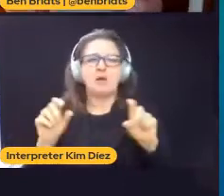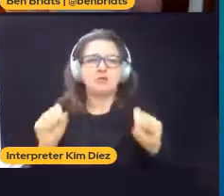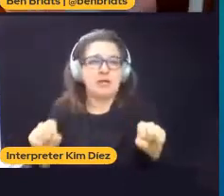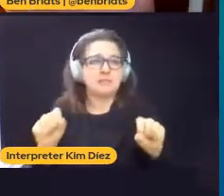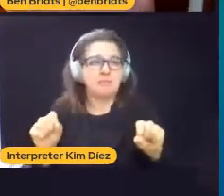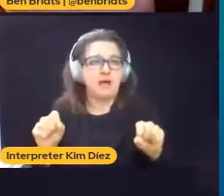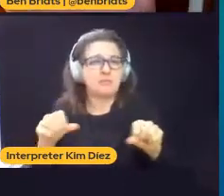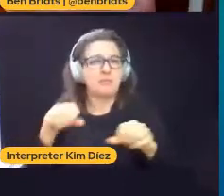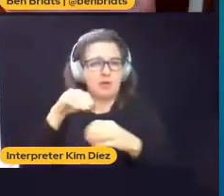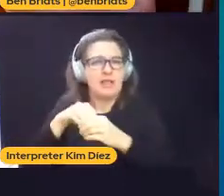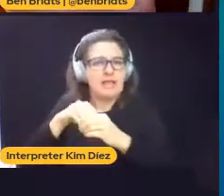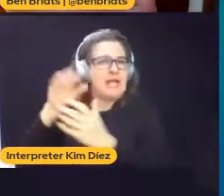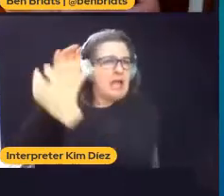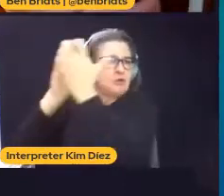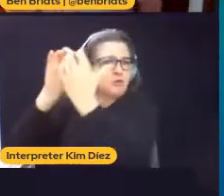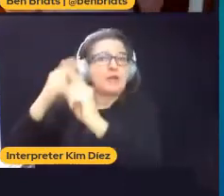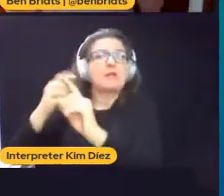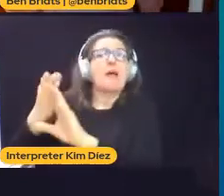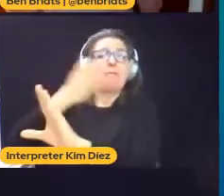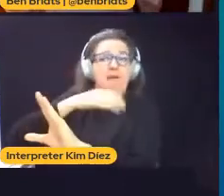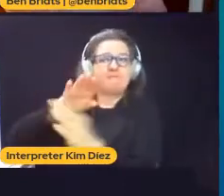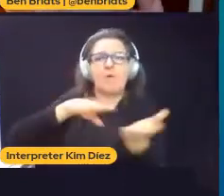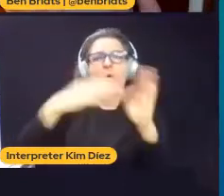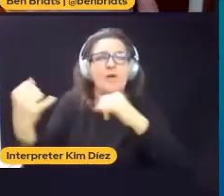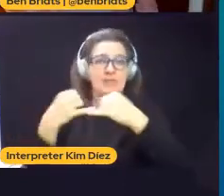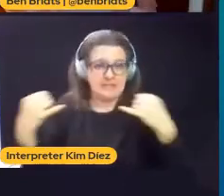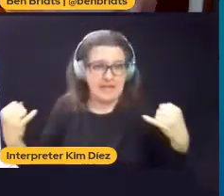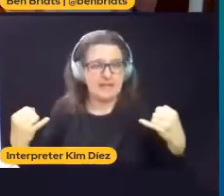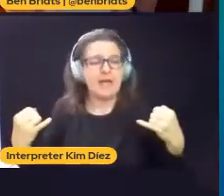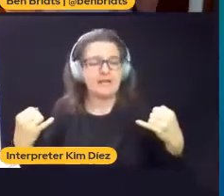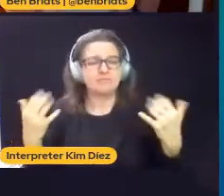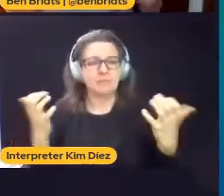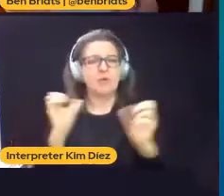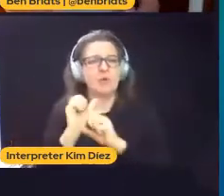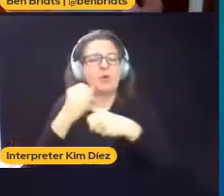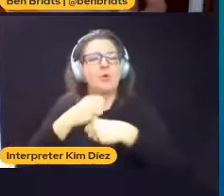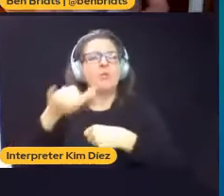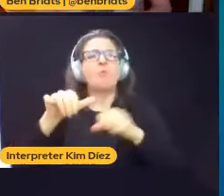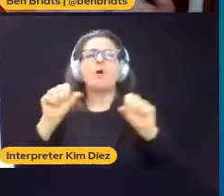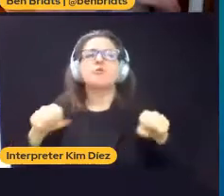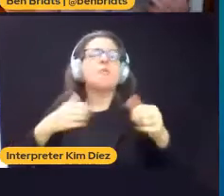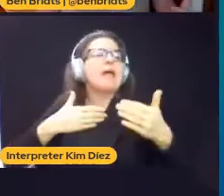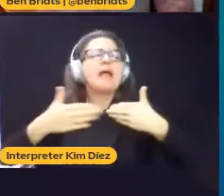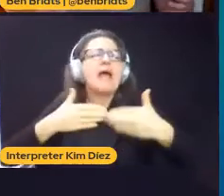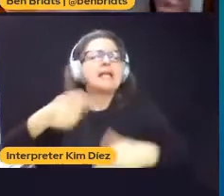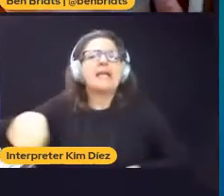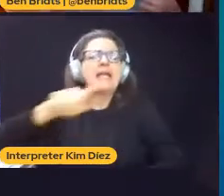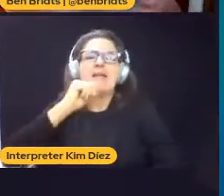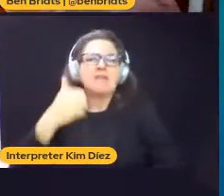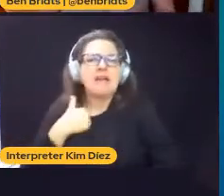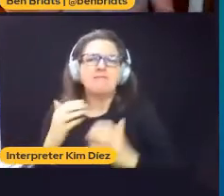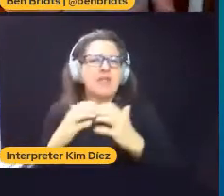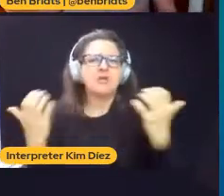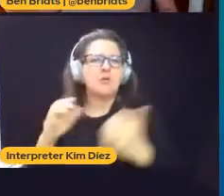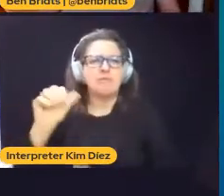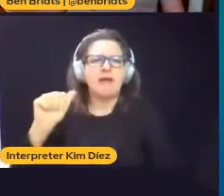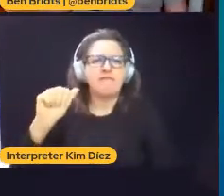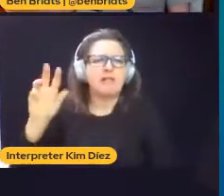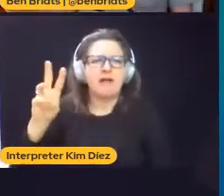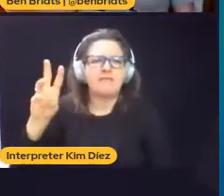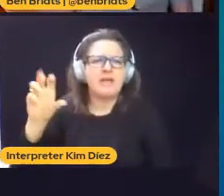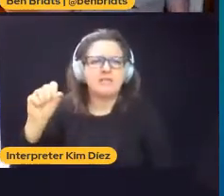the cloud before we hit that deadline. And we might want to make that possible even if they don't have a lot of AWS